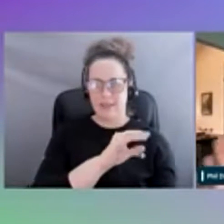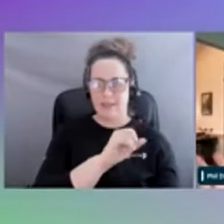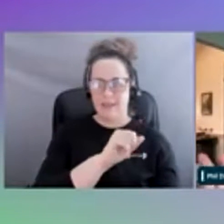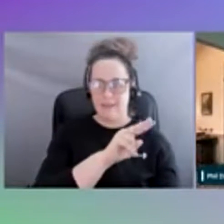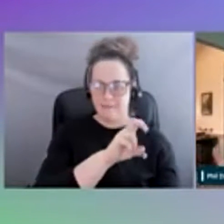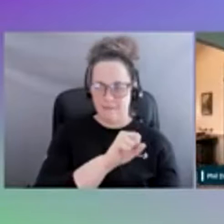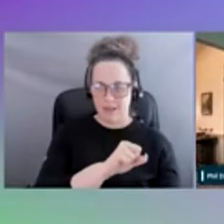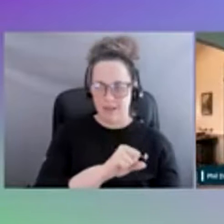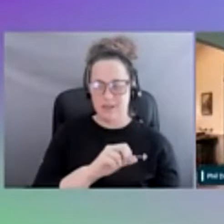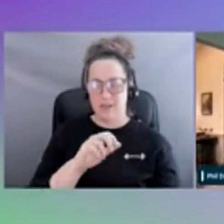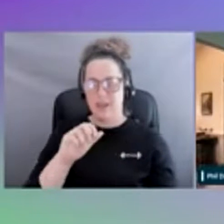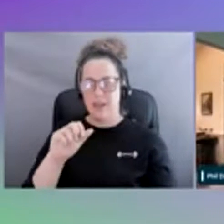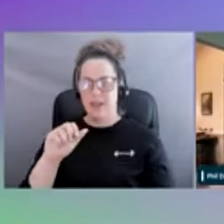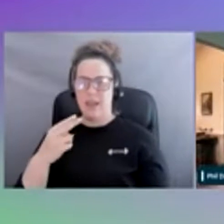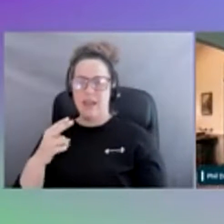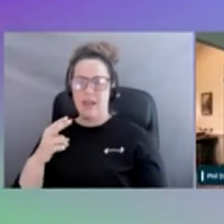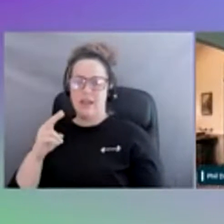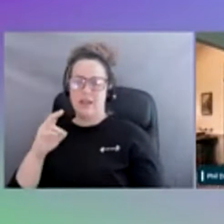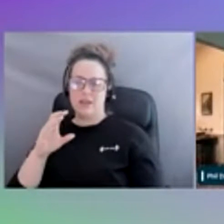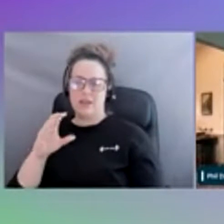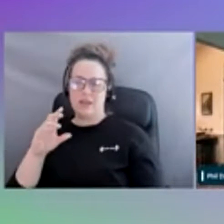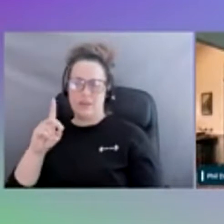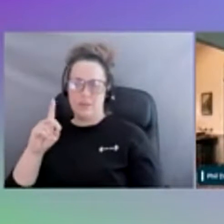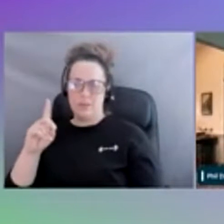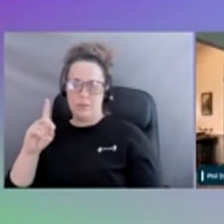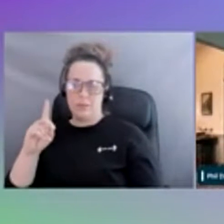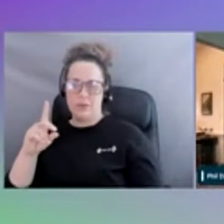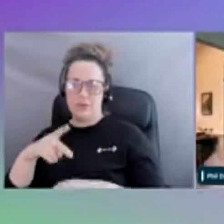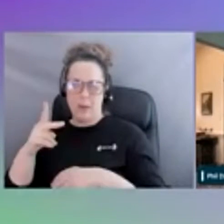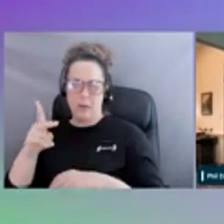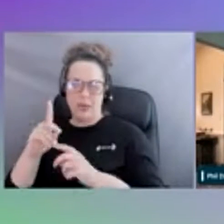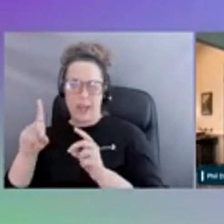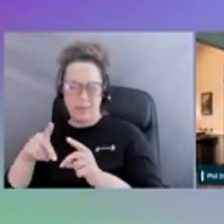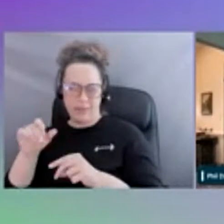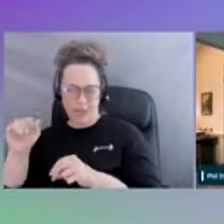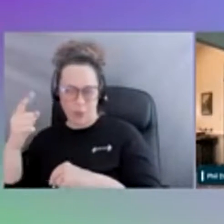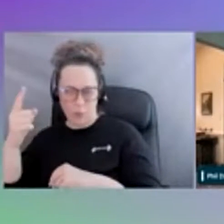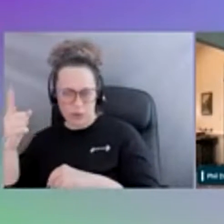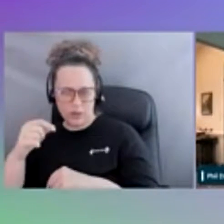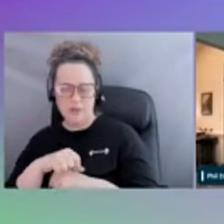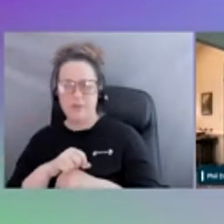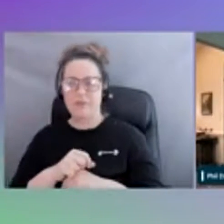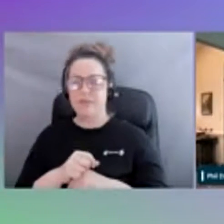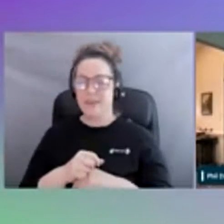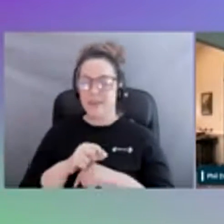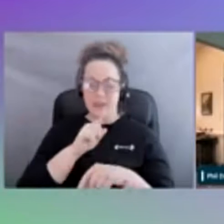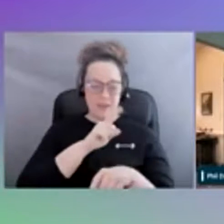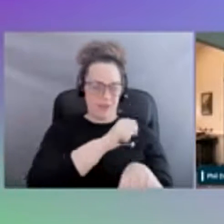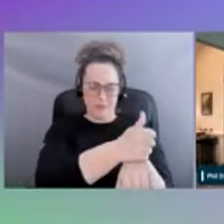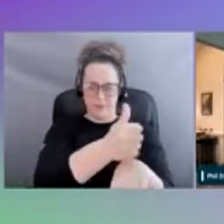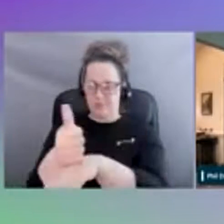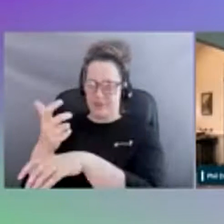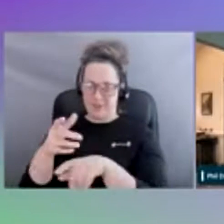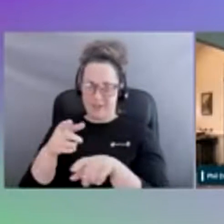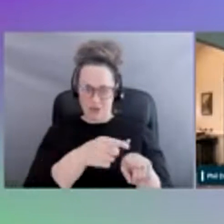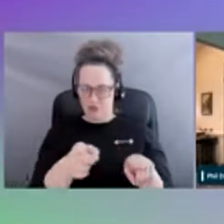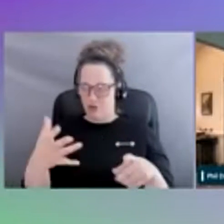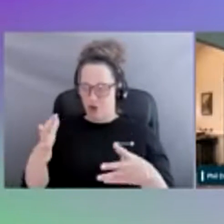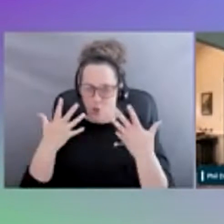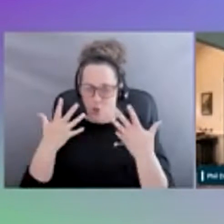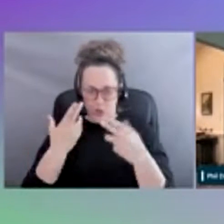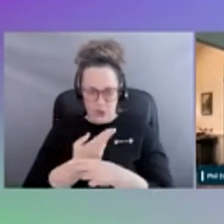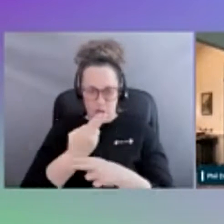HCD Double Diamond, things like that. You said those were, what really stuck out was you said use what's already being used. Yeah. Is that something where you have a story